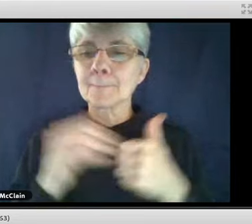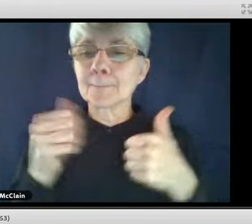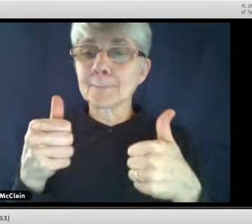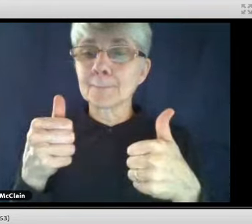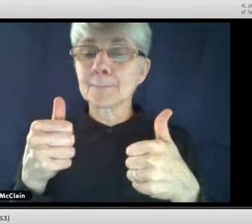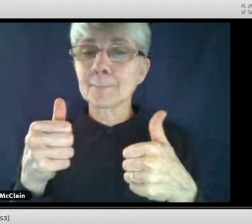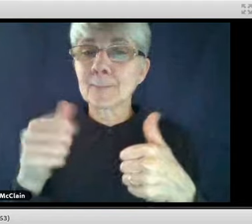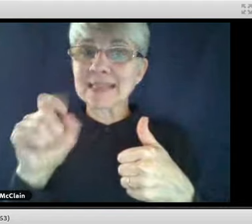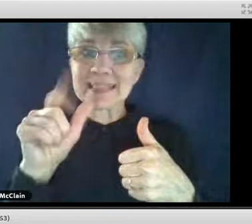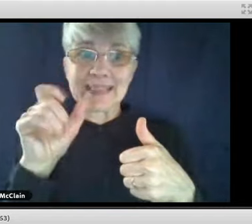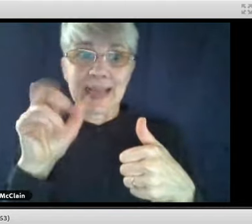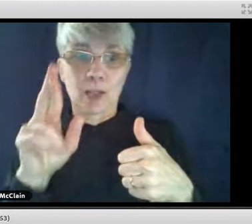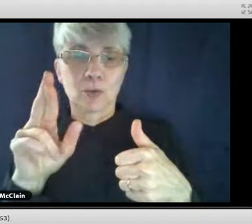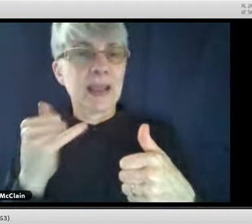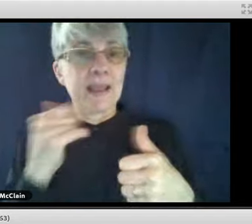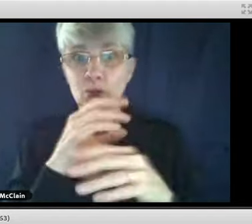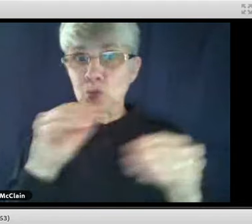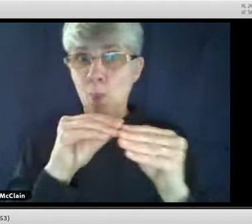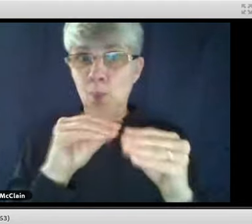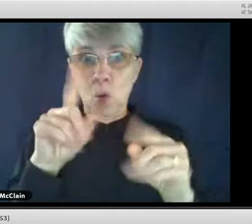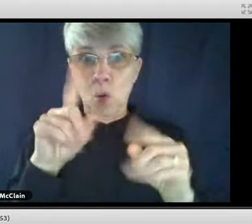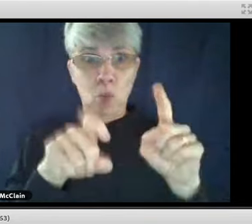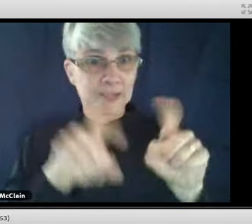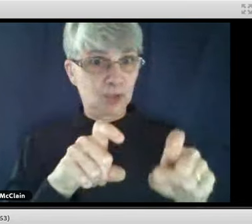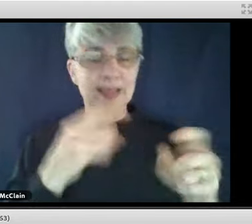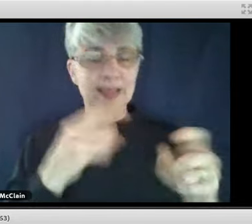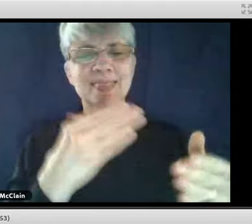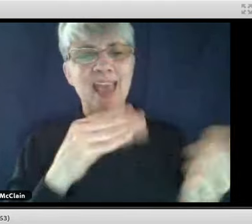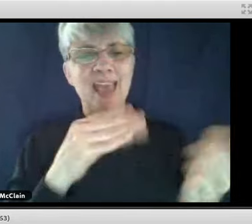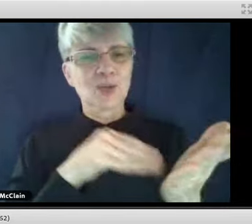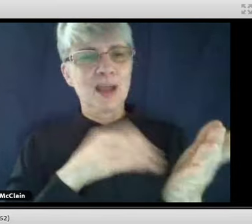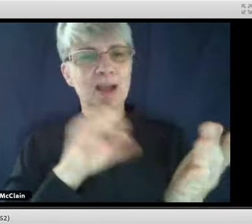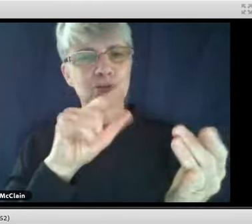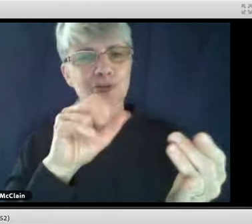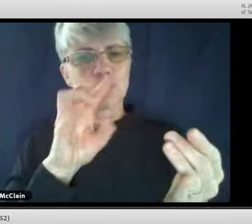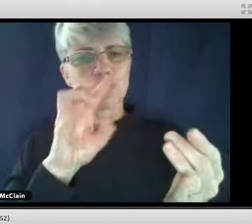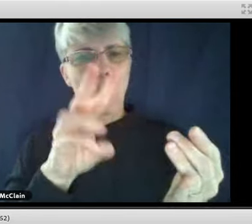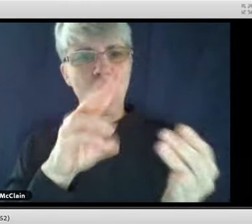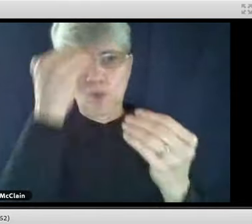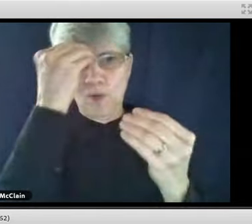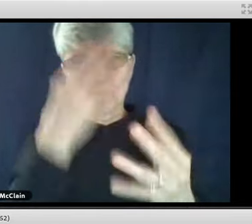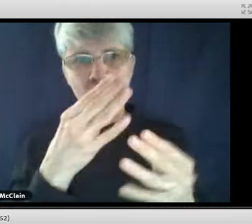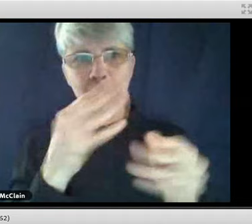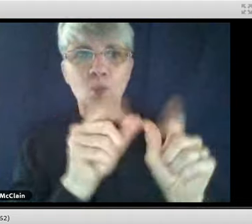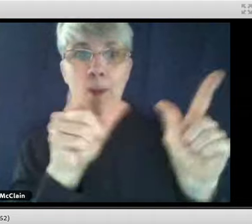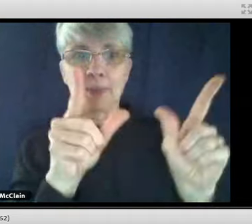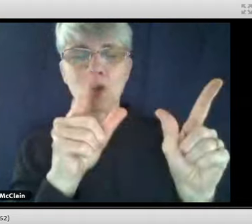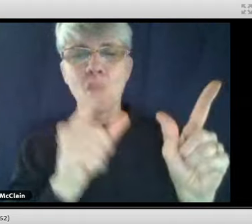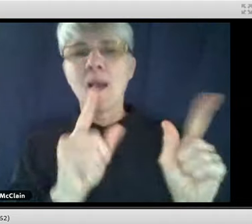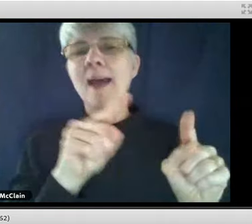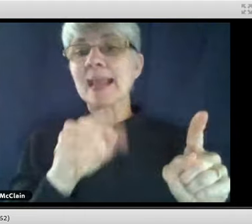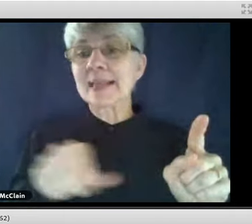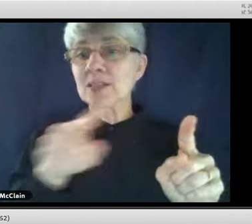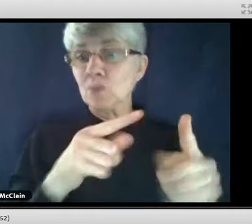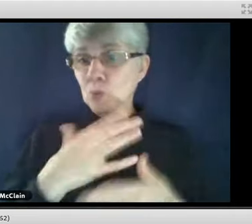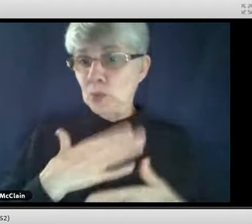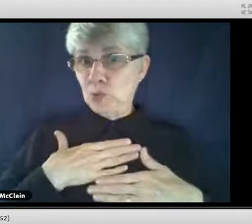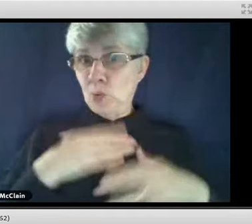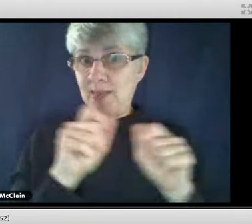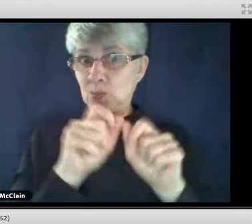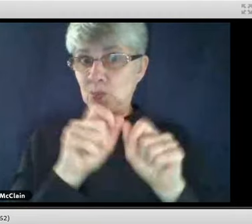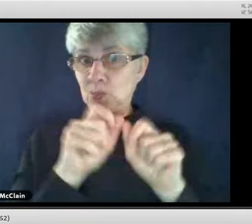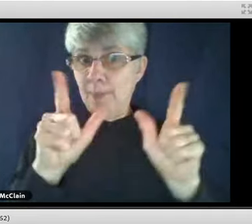If there are no questions, thank you, Dr. Snow, for an informative webinar. Attendees, if you enjoyed this webinar,